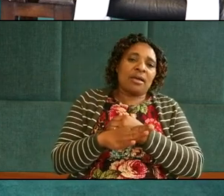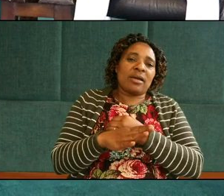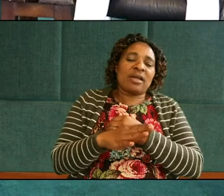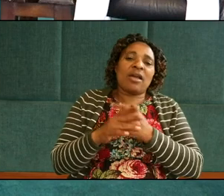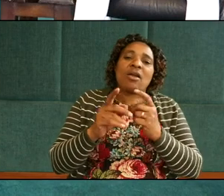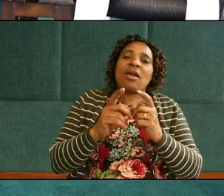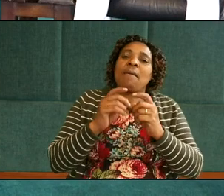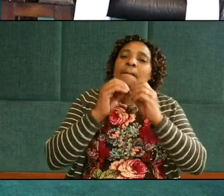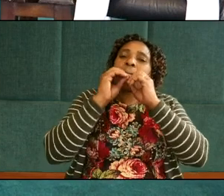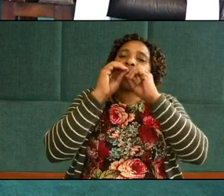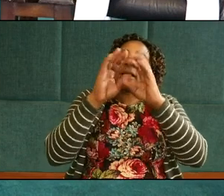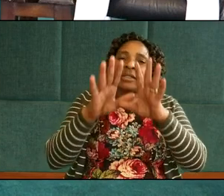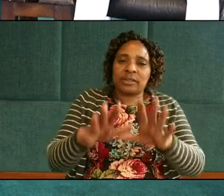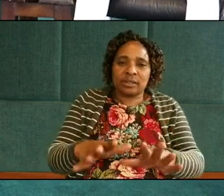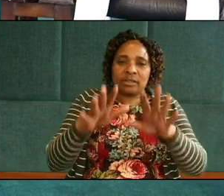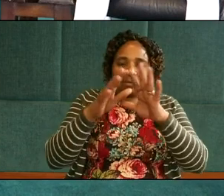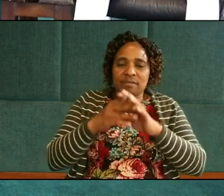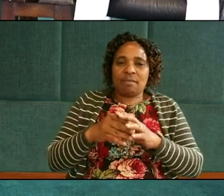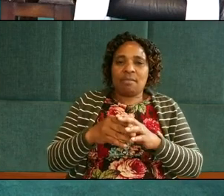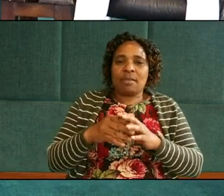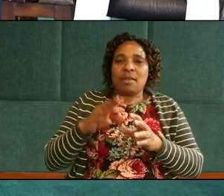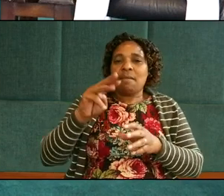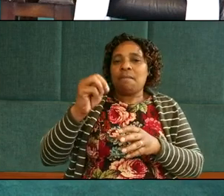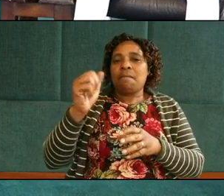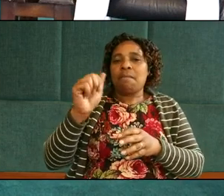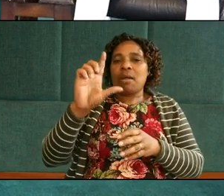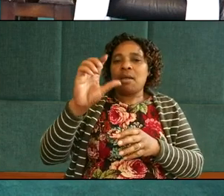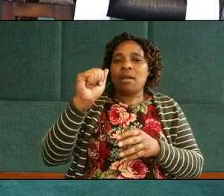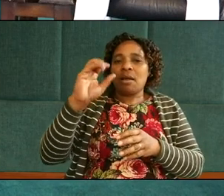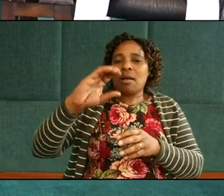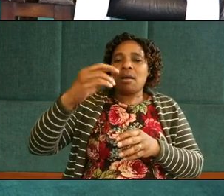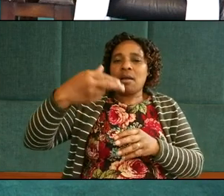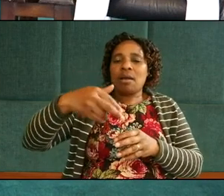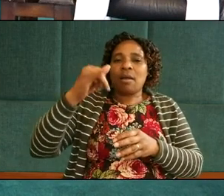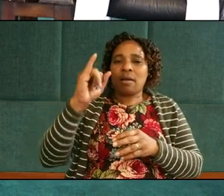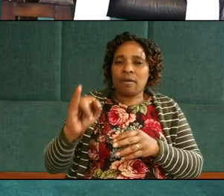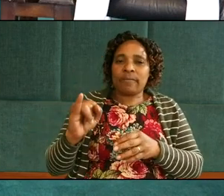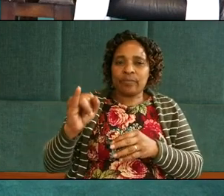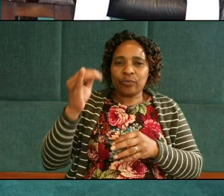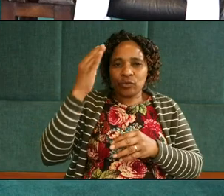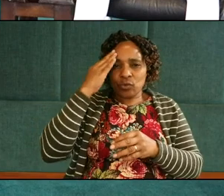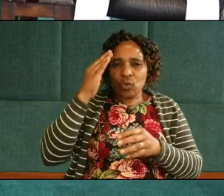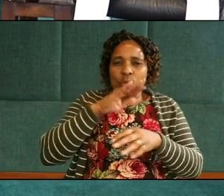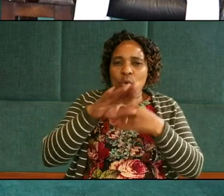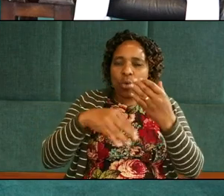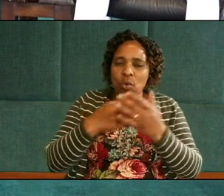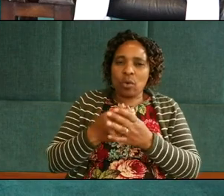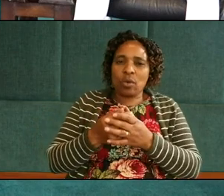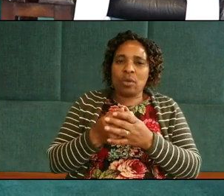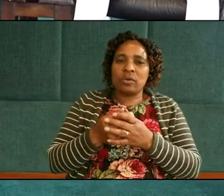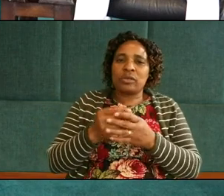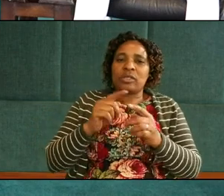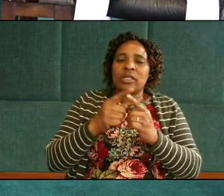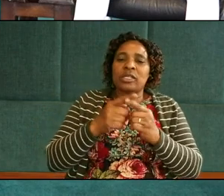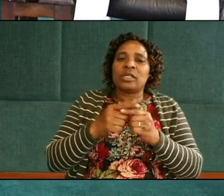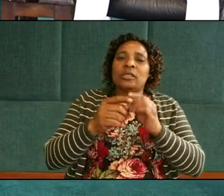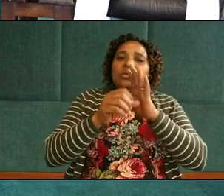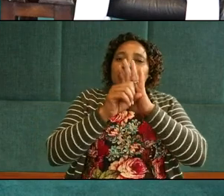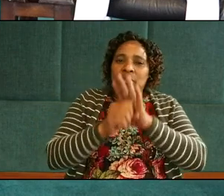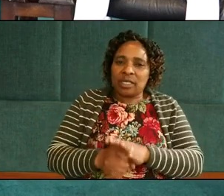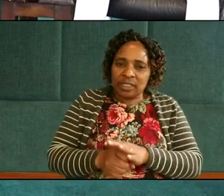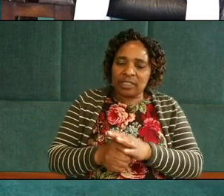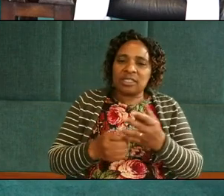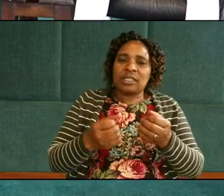is a blessing. Yeah. And the book of Malachi that you've just quoted, and we know that, shaken down, pressed down. Together